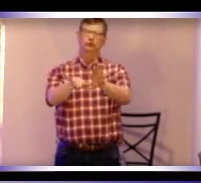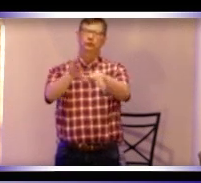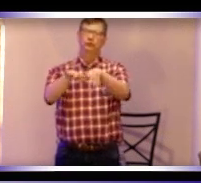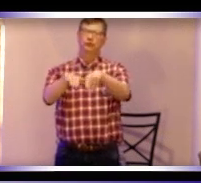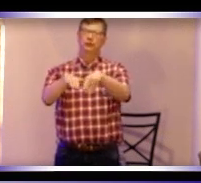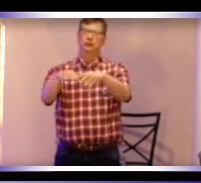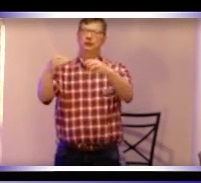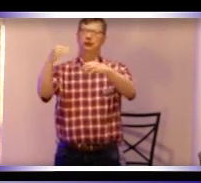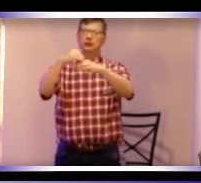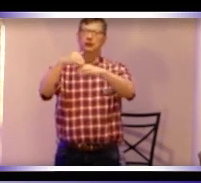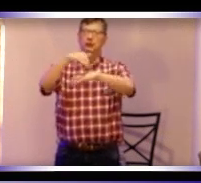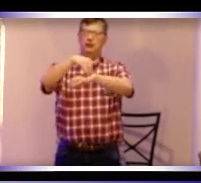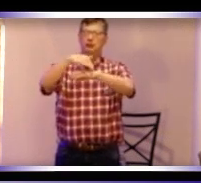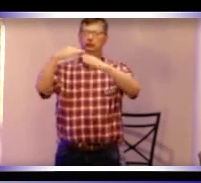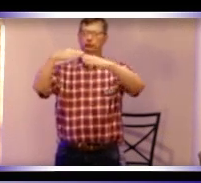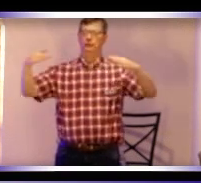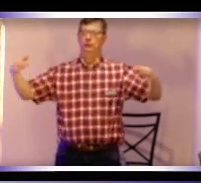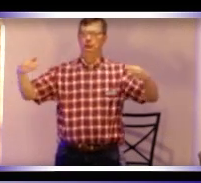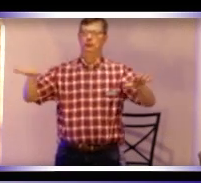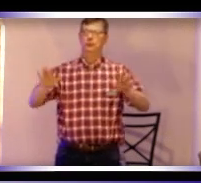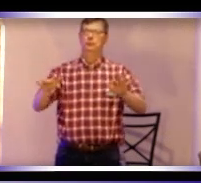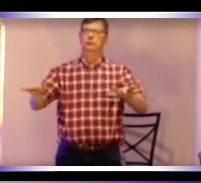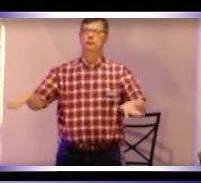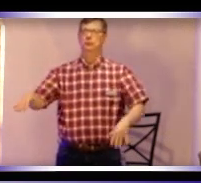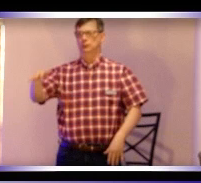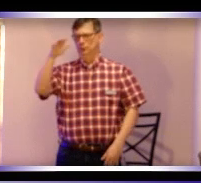experience Mother Earth underneath it,